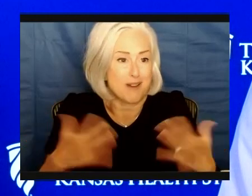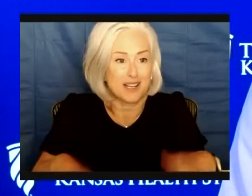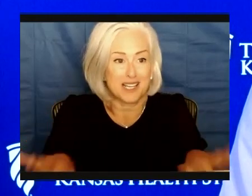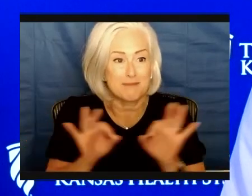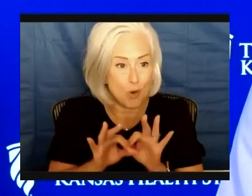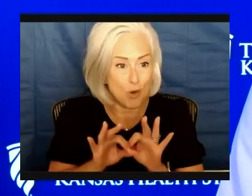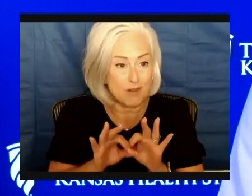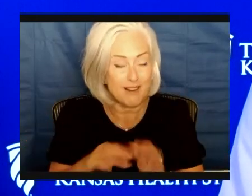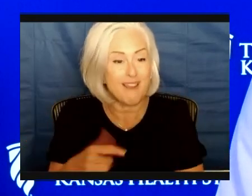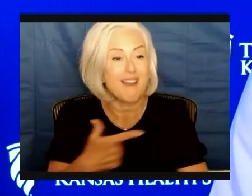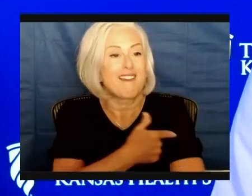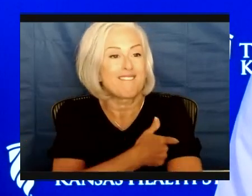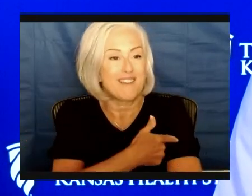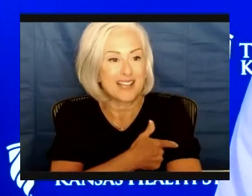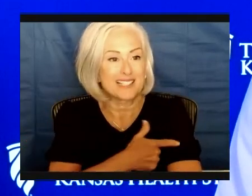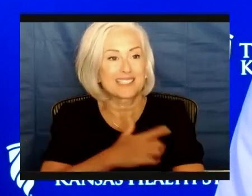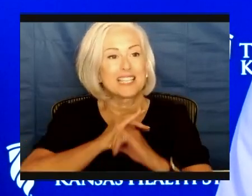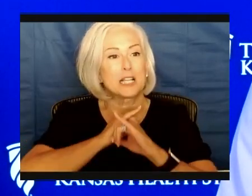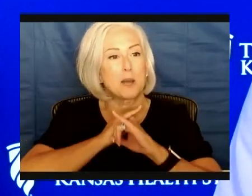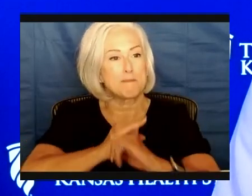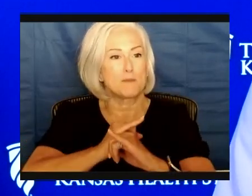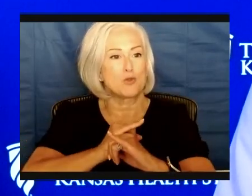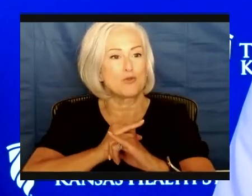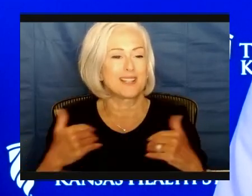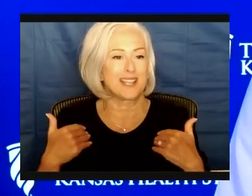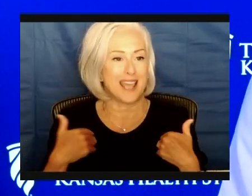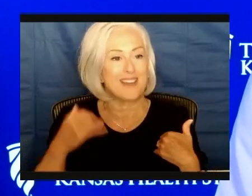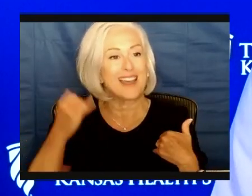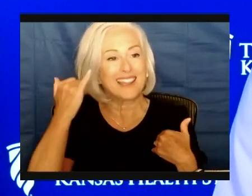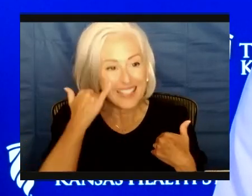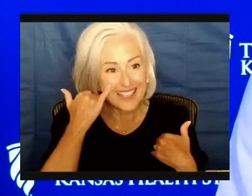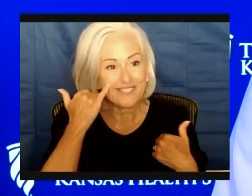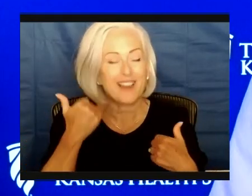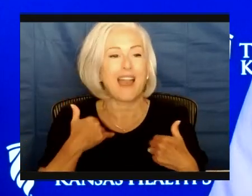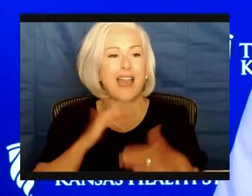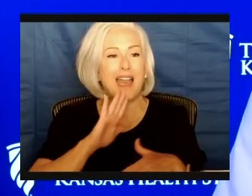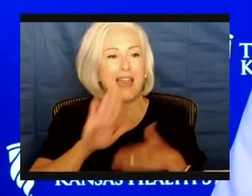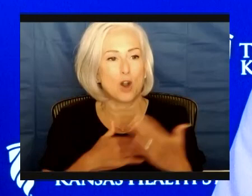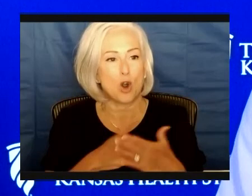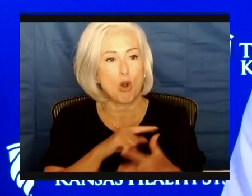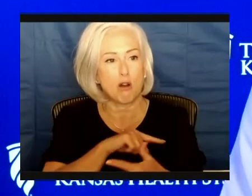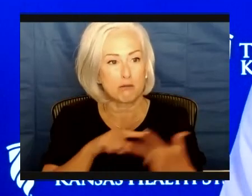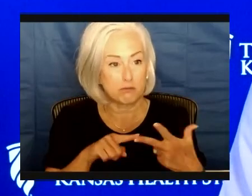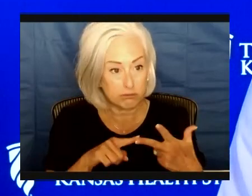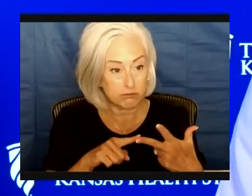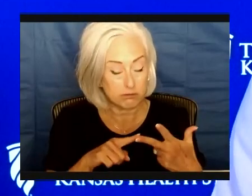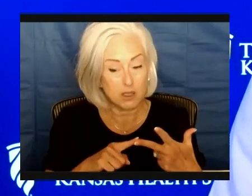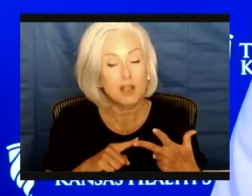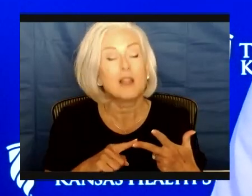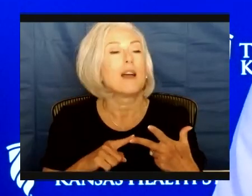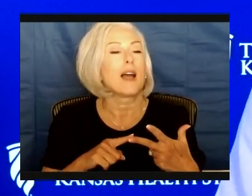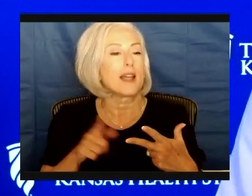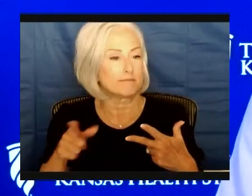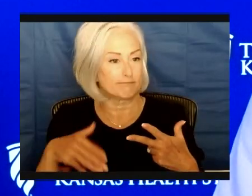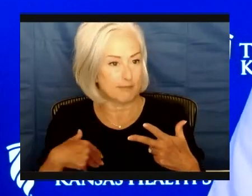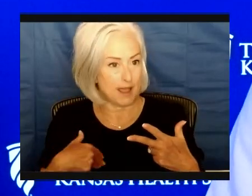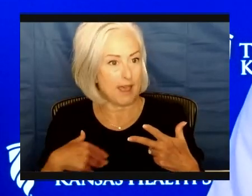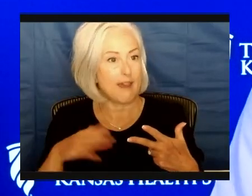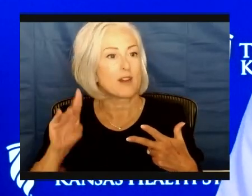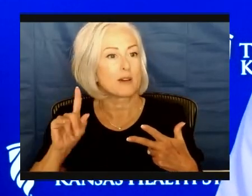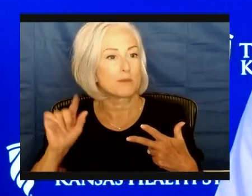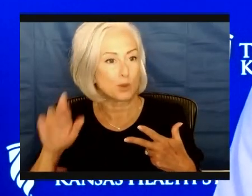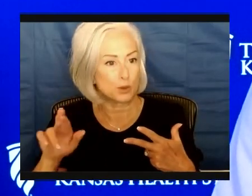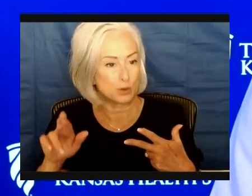are boosted and up to date with boosters, but also those people that have been infected and vaccinated or infected and reinfected. I think that really helps